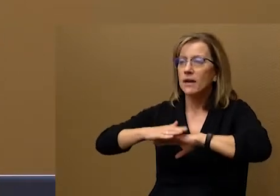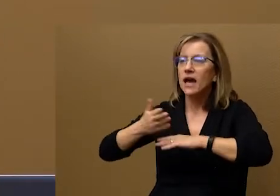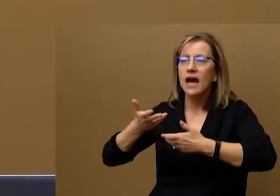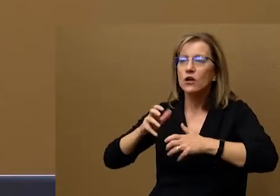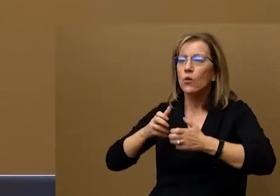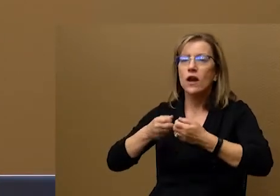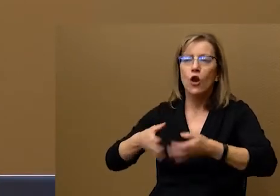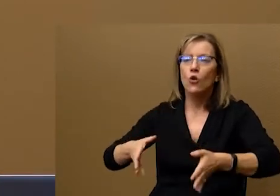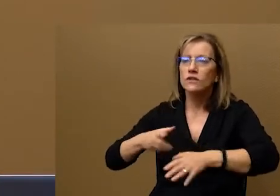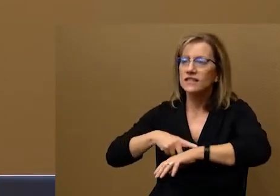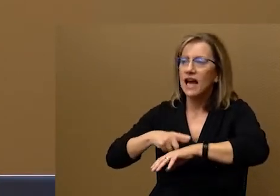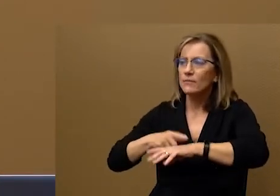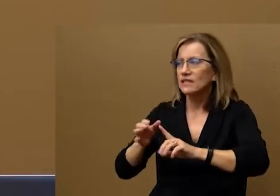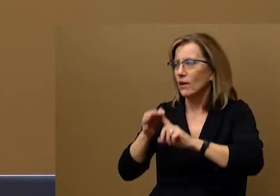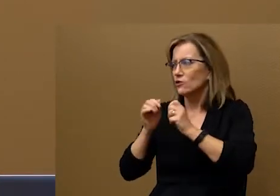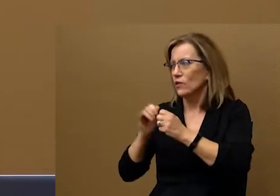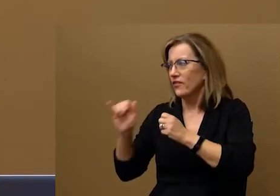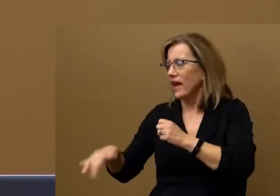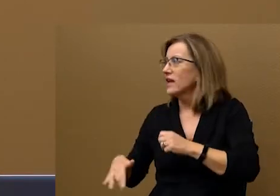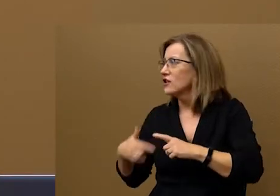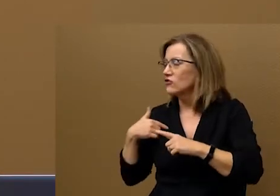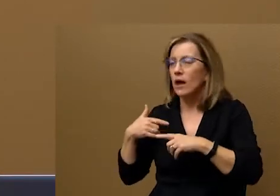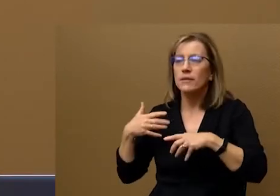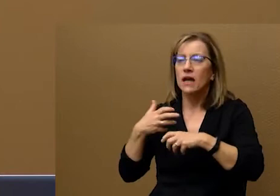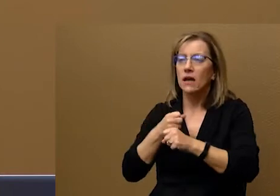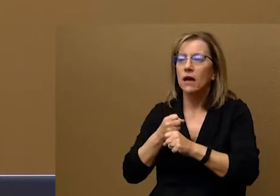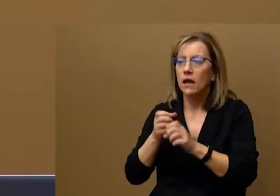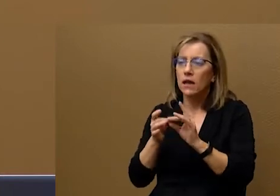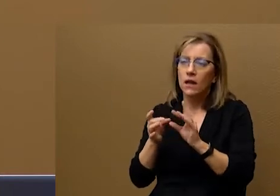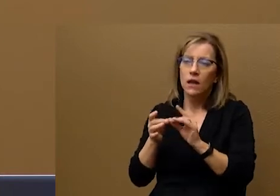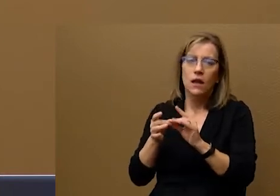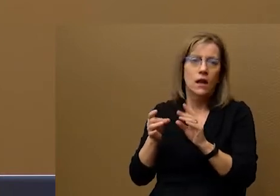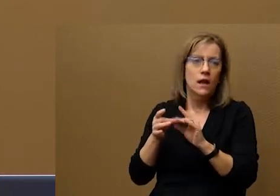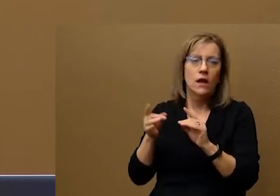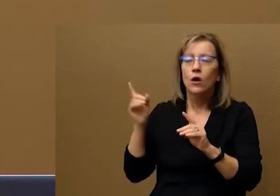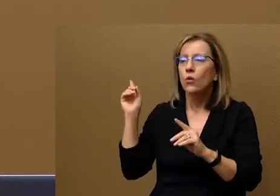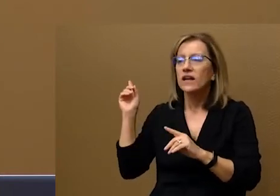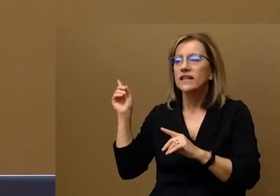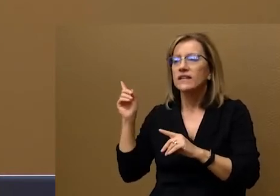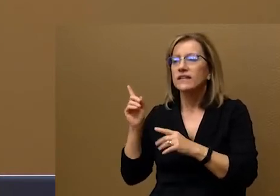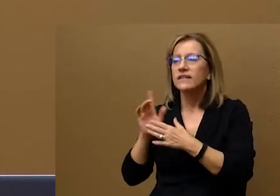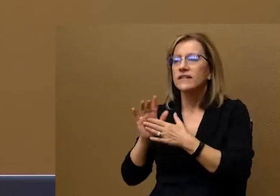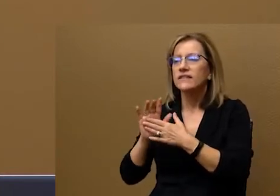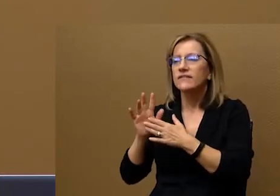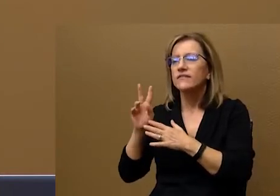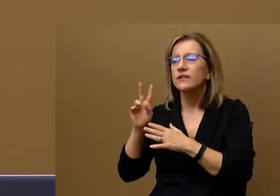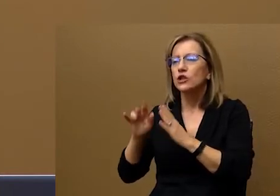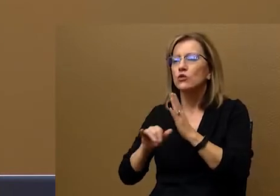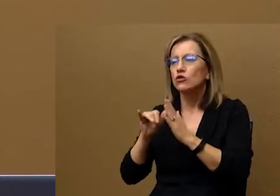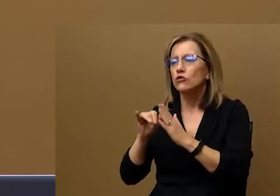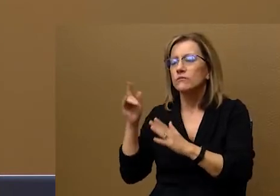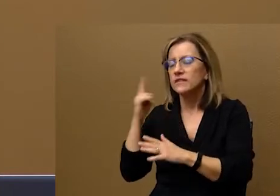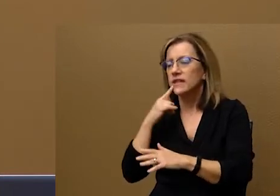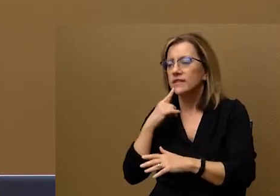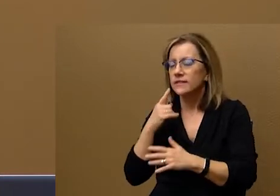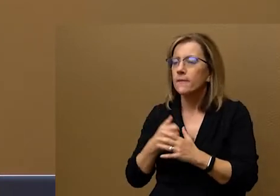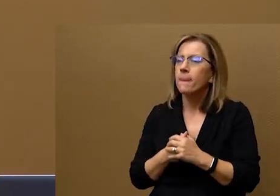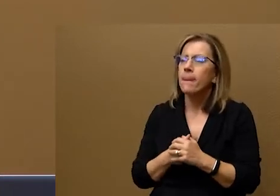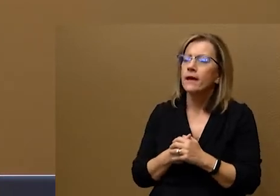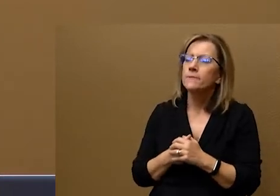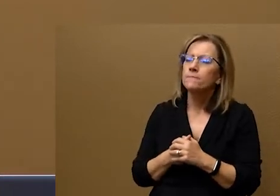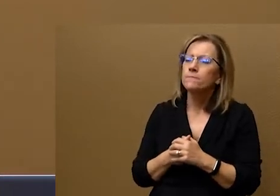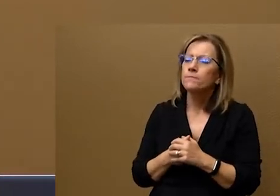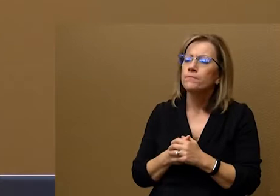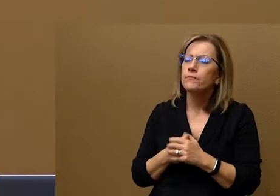laptop. Yep. Okay. Because I don't want to lose time struggling with that. I'm going to summarize a little bit about what he's saying. He